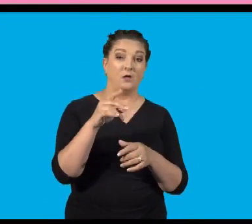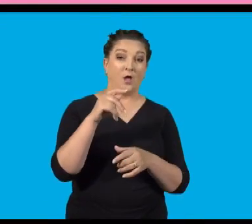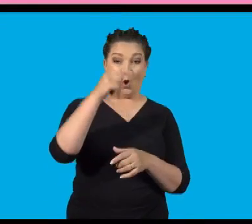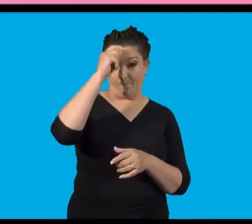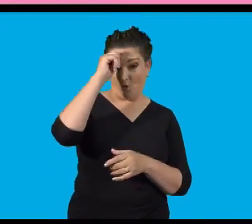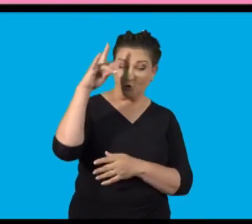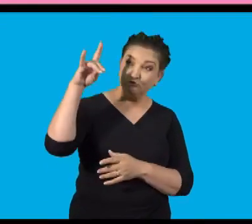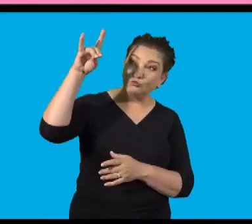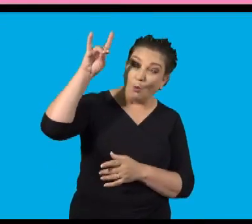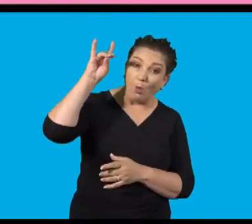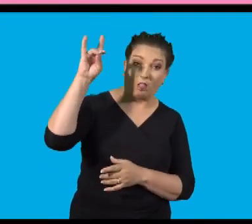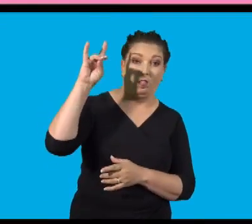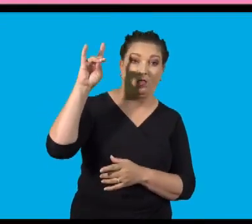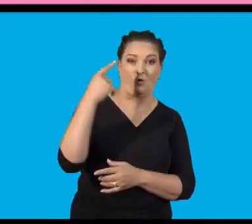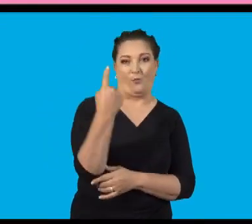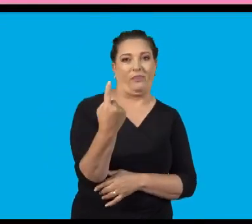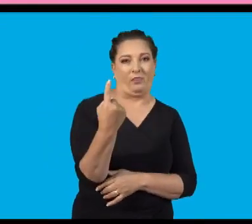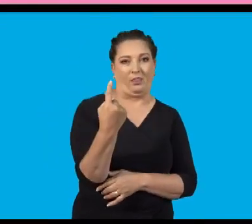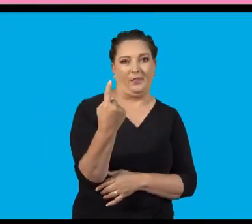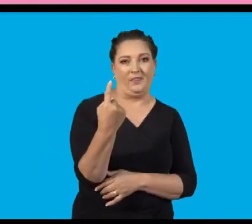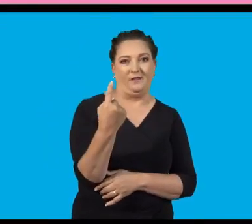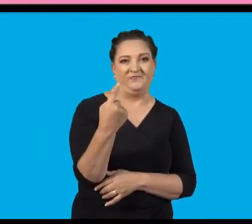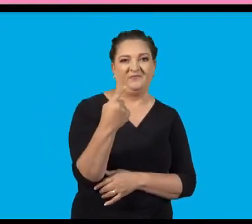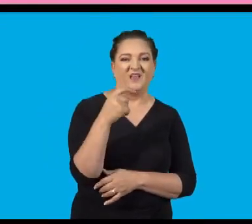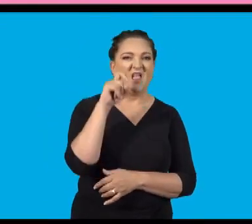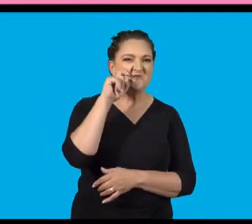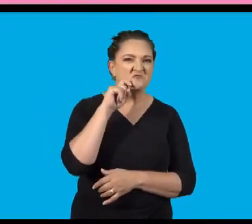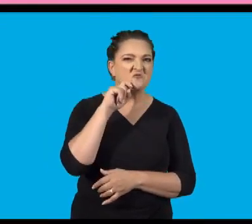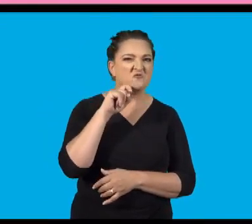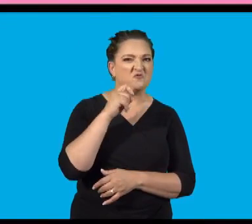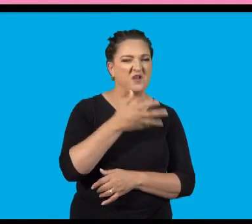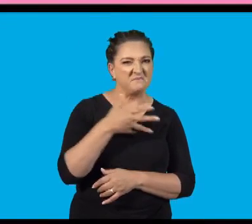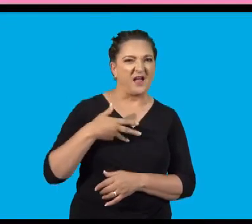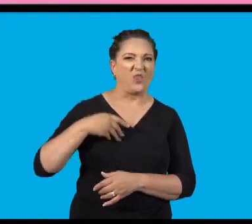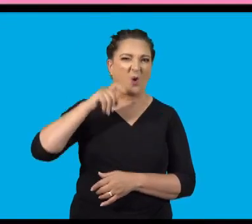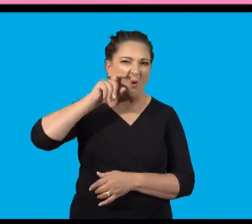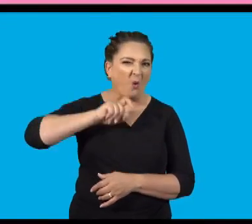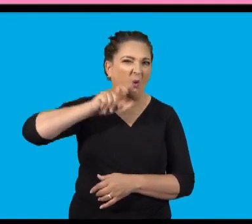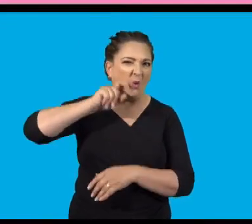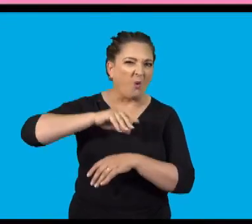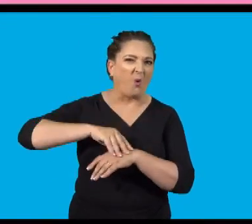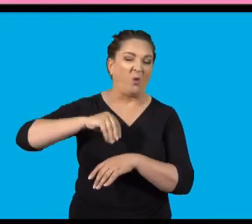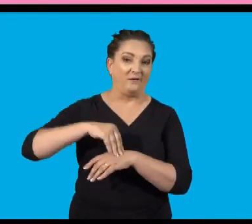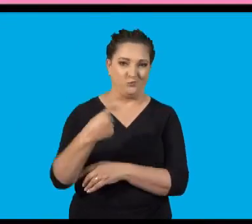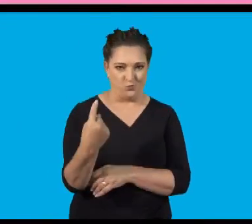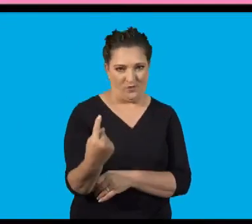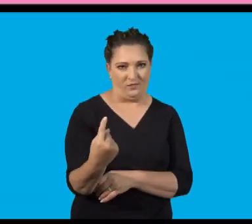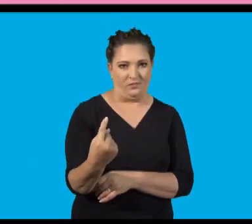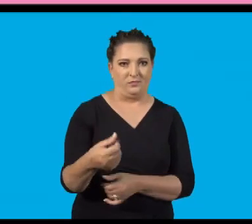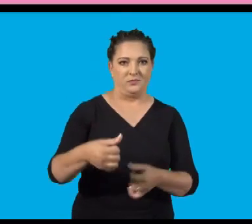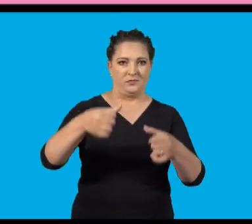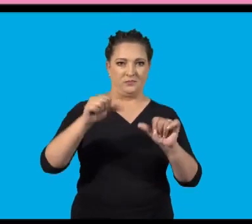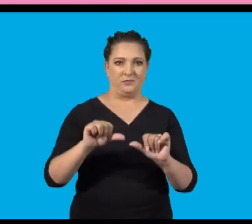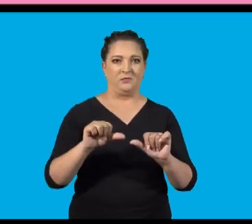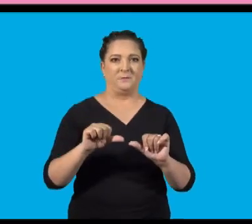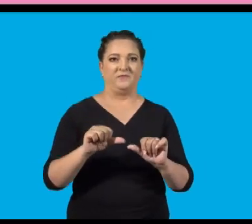there. The tall boy, can you see there's only one of them? My aging grandmother, one. Now here is where